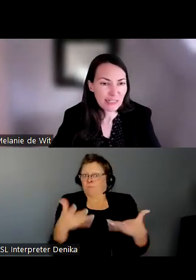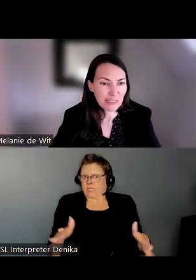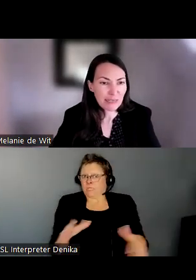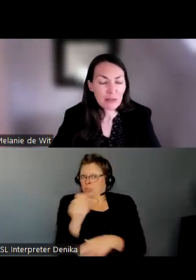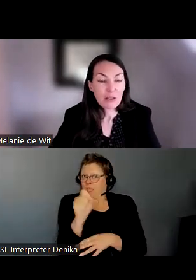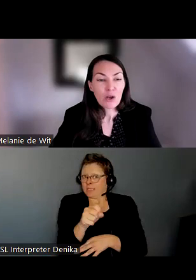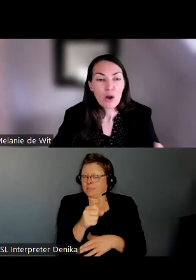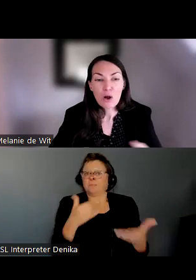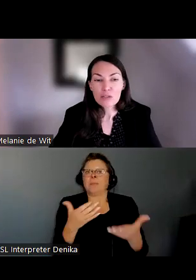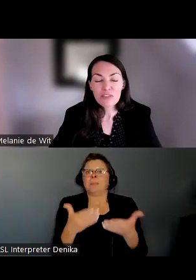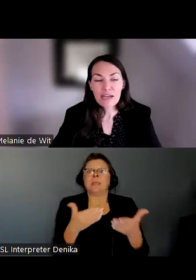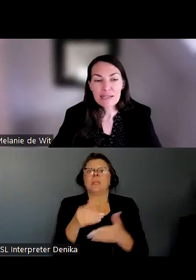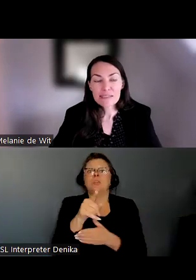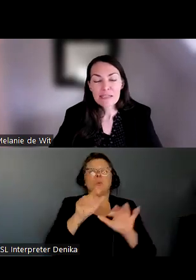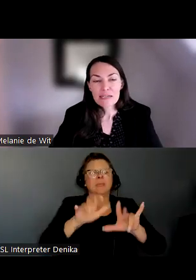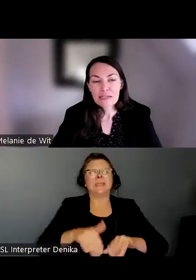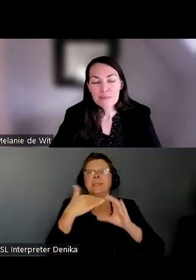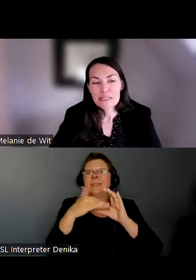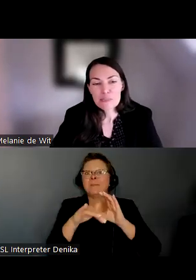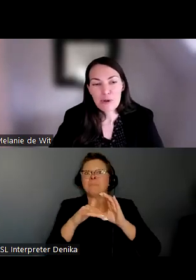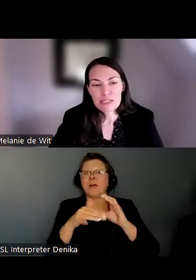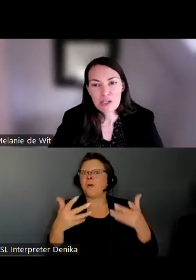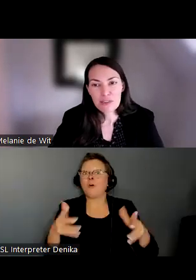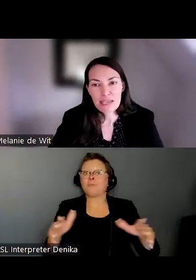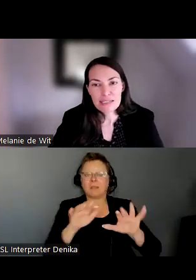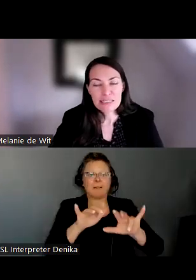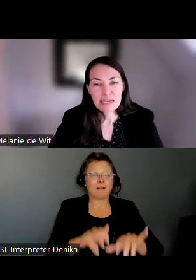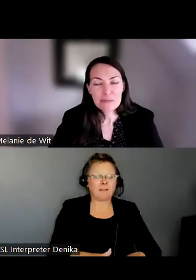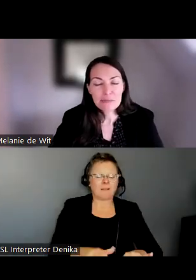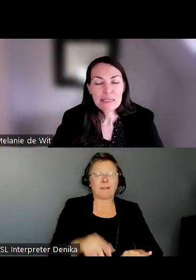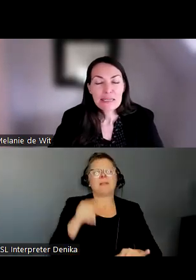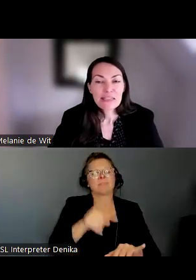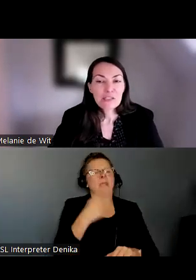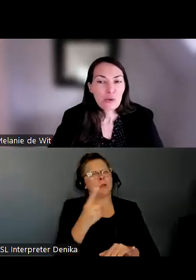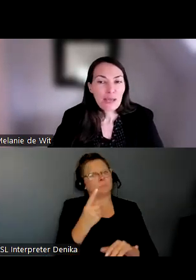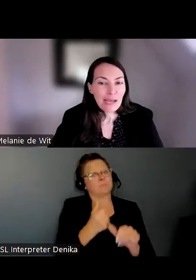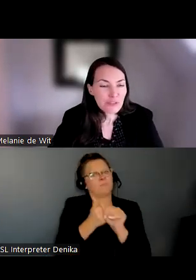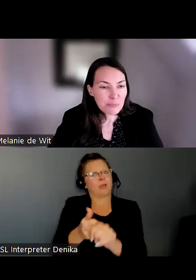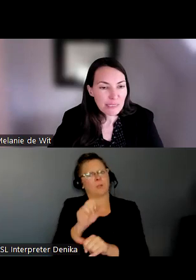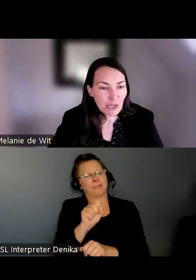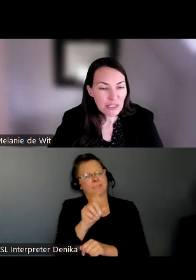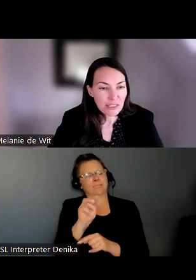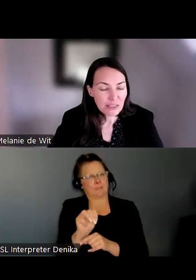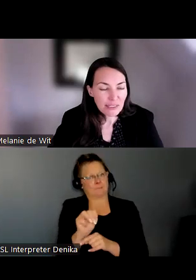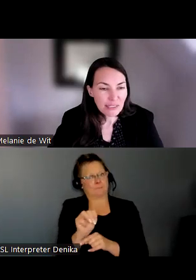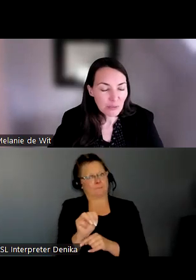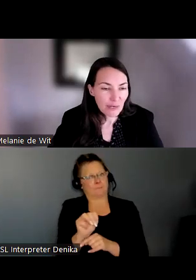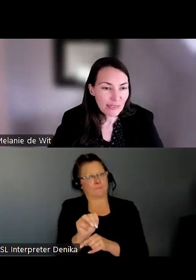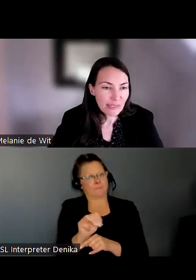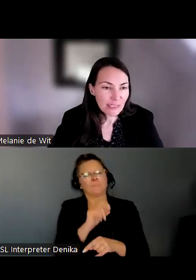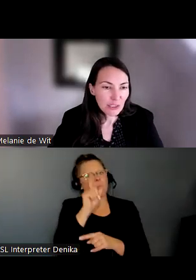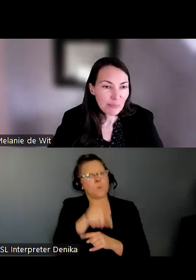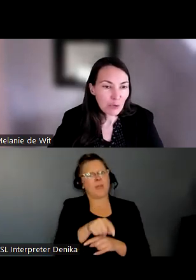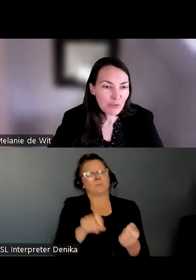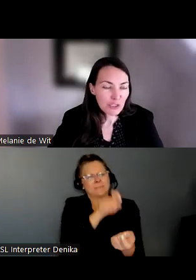in an email. All of that is binding on the SDM. They don't have to be articulated in